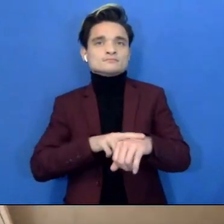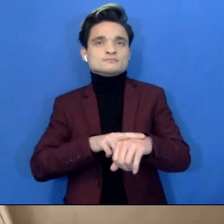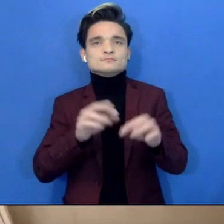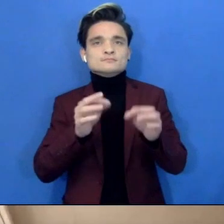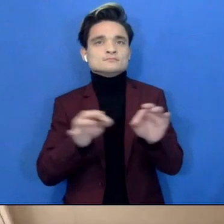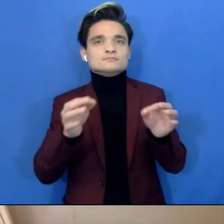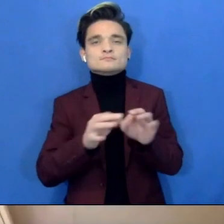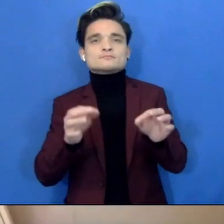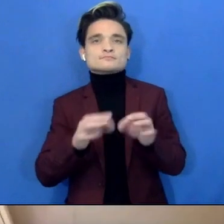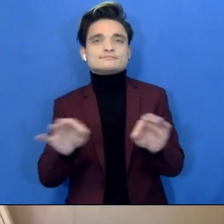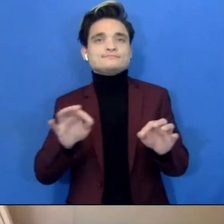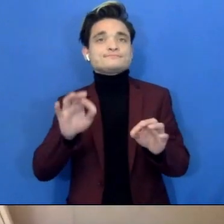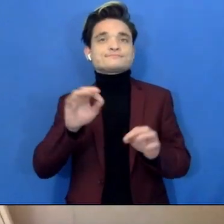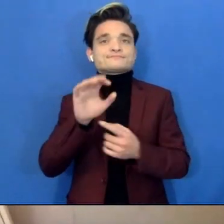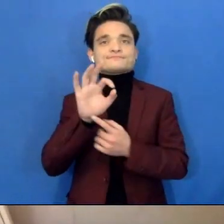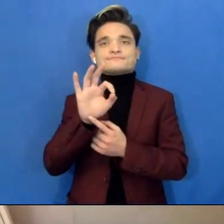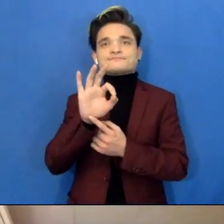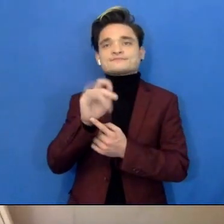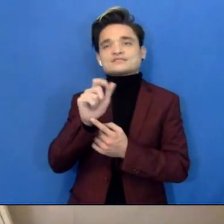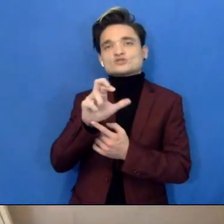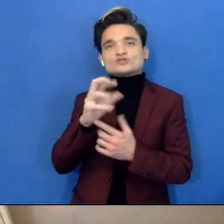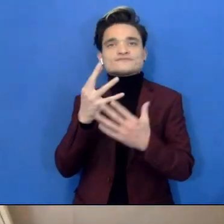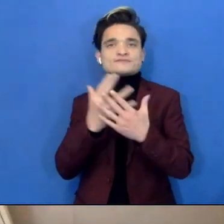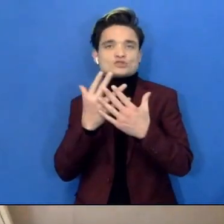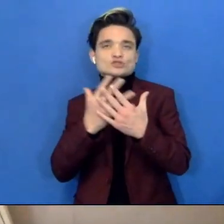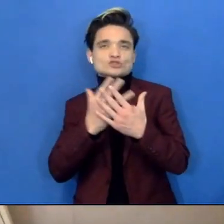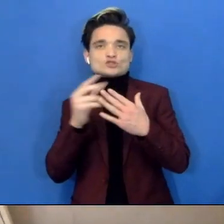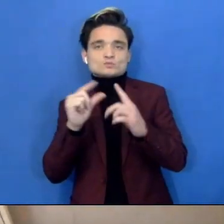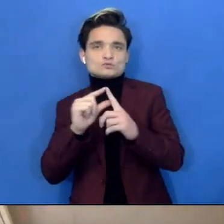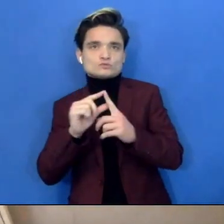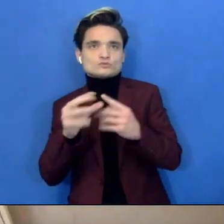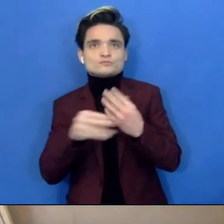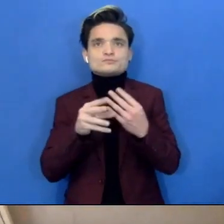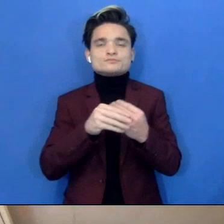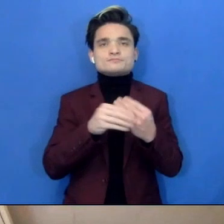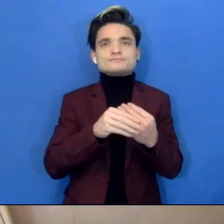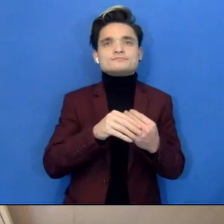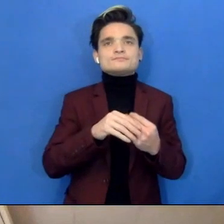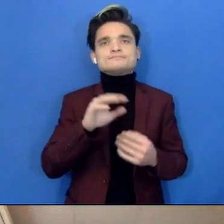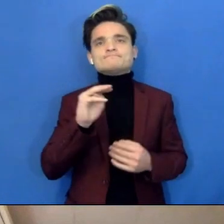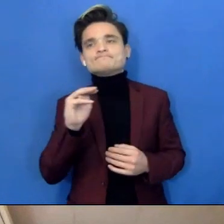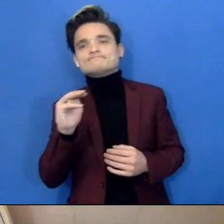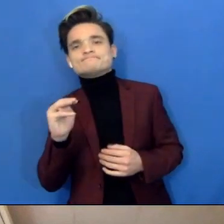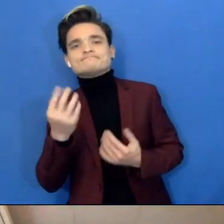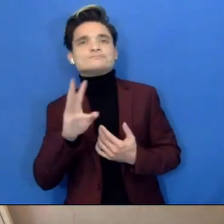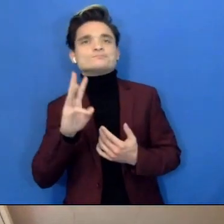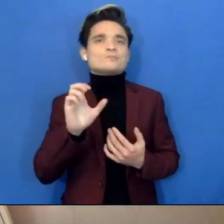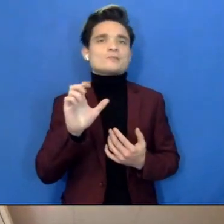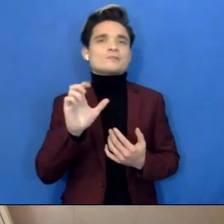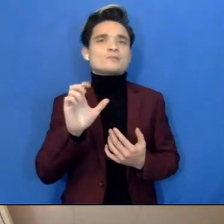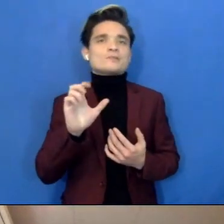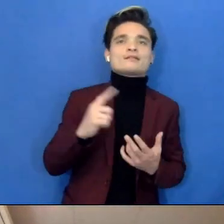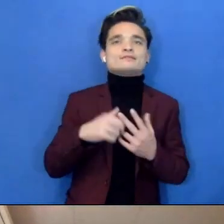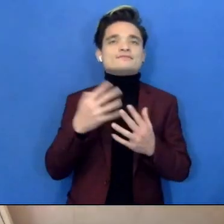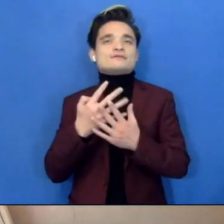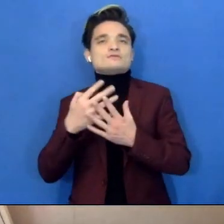you know, and so on, which give a more natural feel to the entire dialogue. And the amount of this kind of